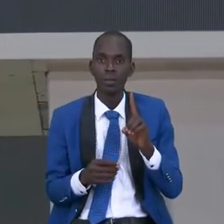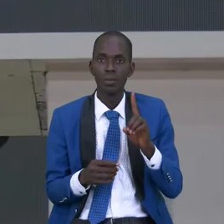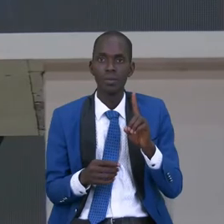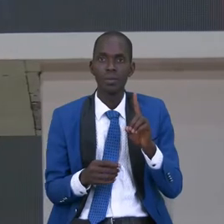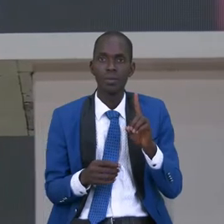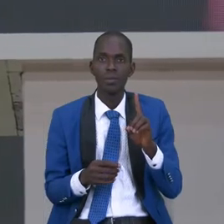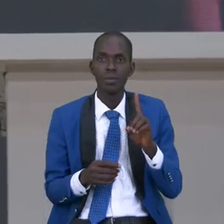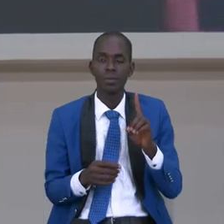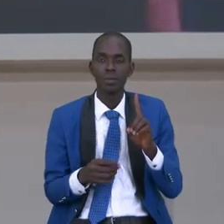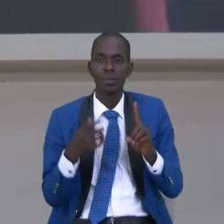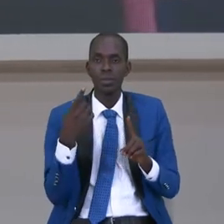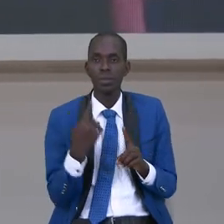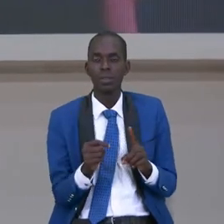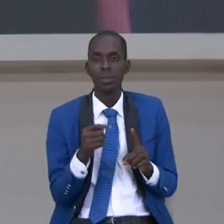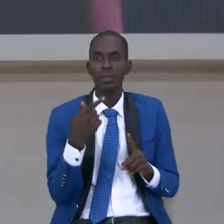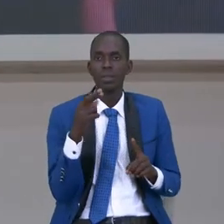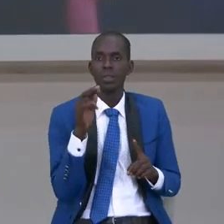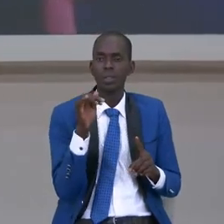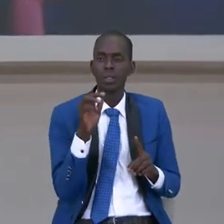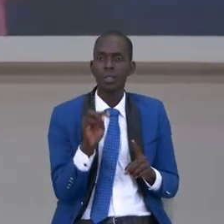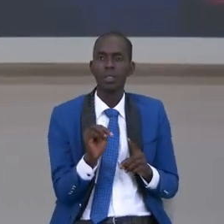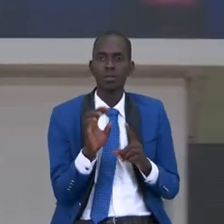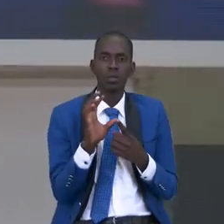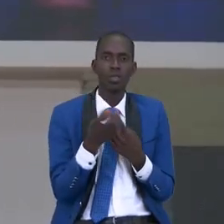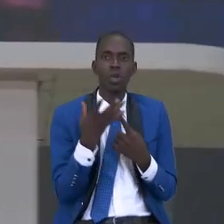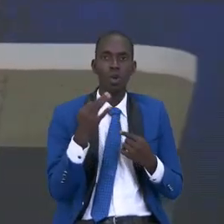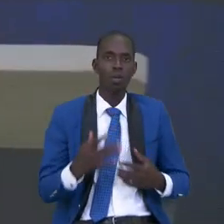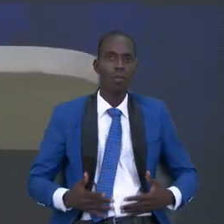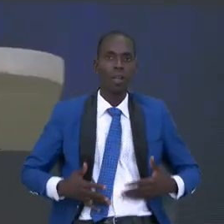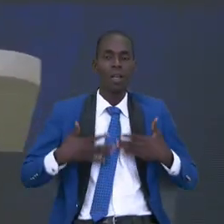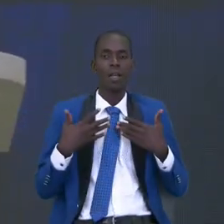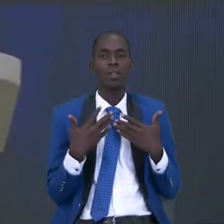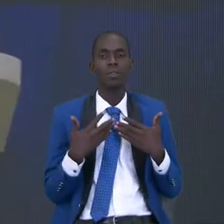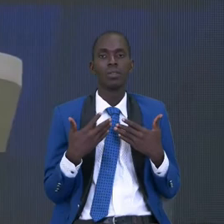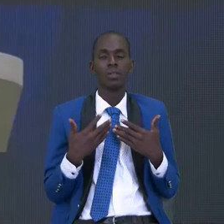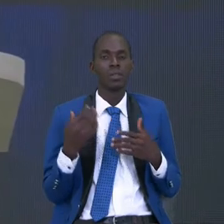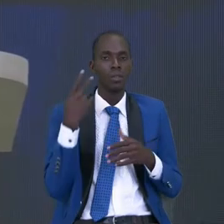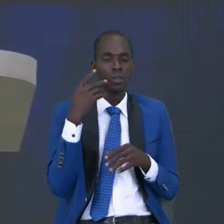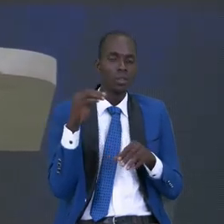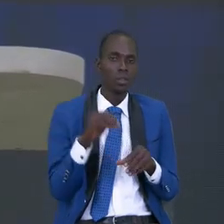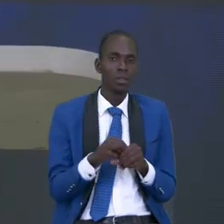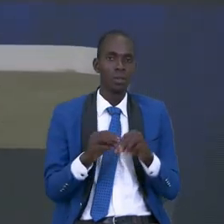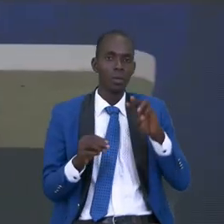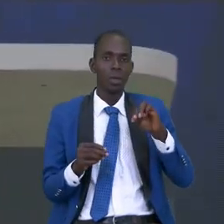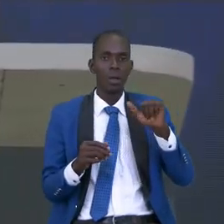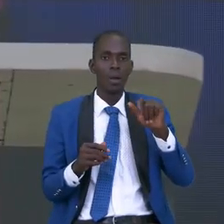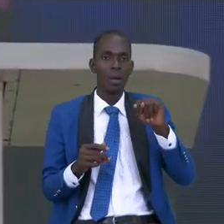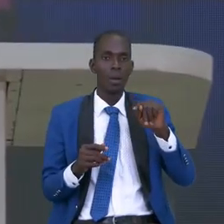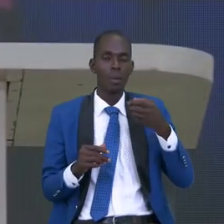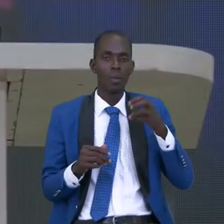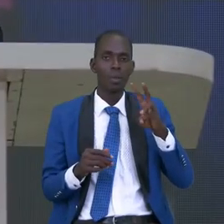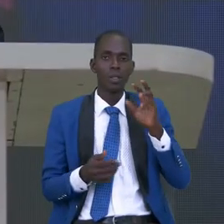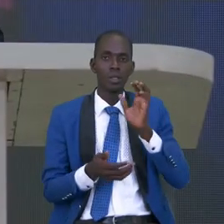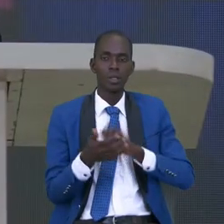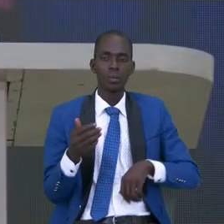Number one is the grim condition of lives in unbelief. Matthew chapter 13, reading